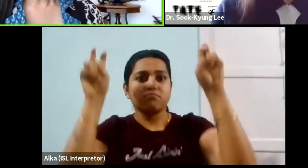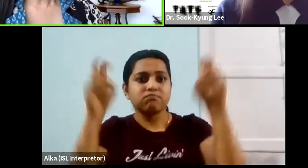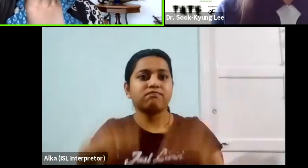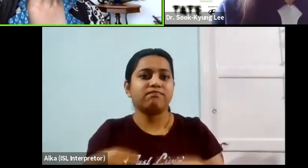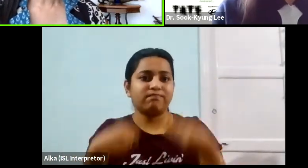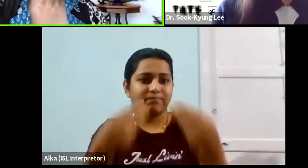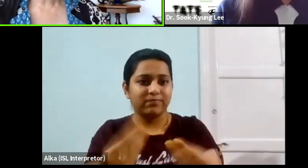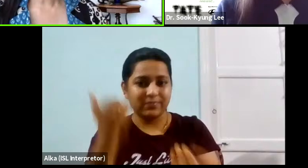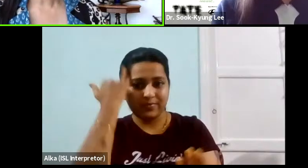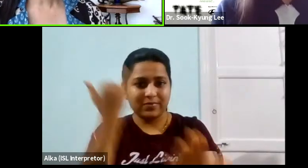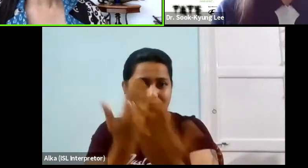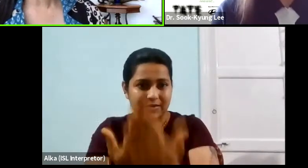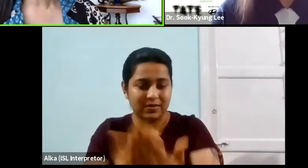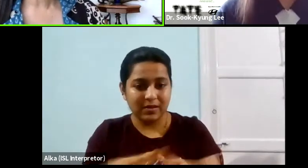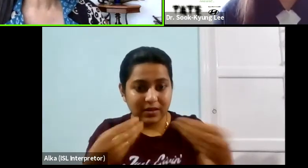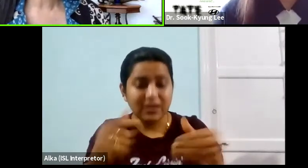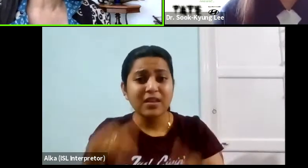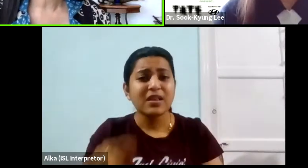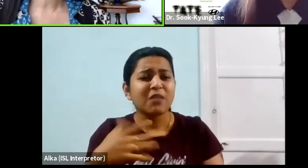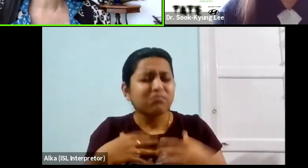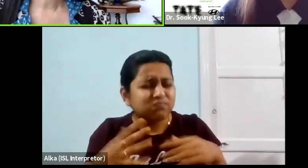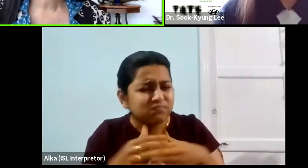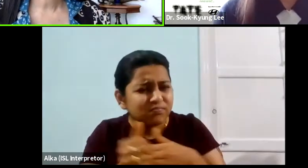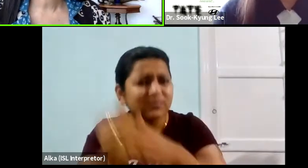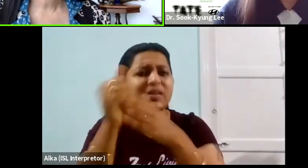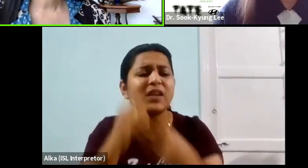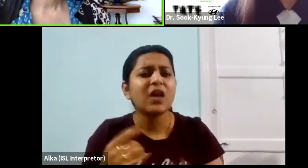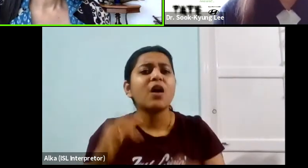and taking us on journeys across time and geographies.